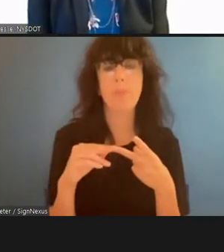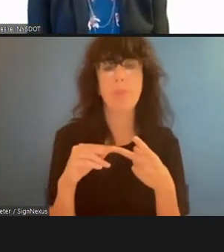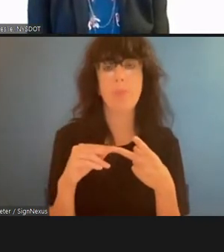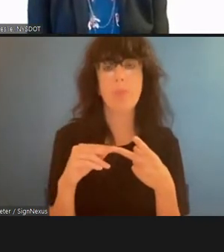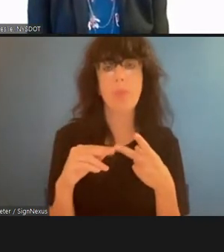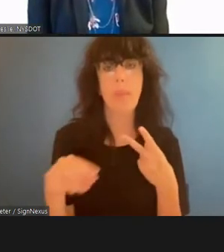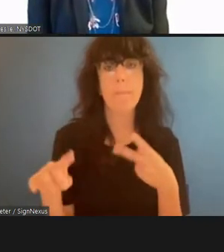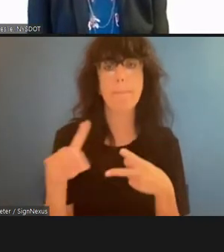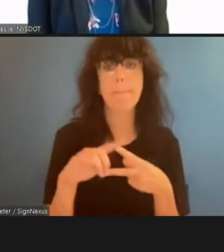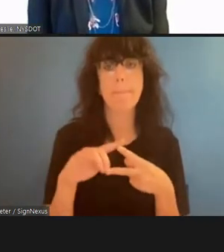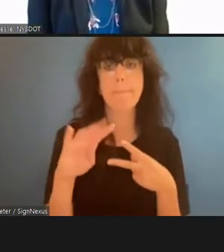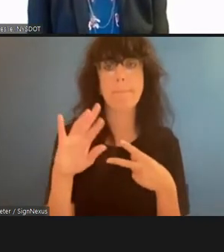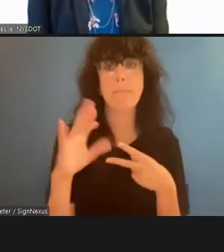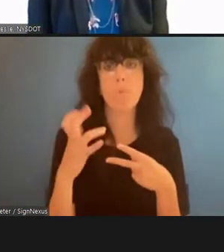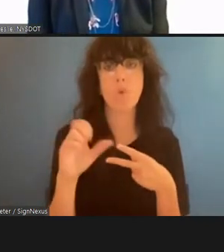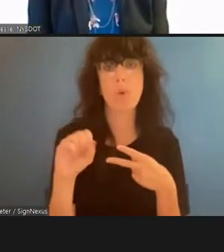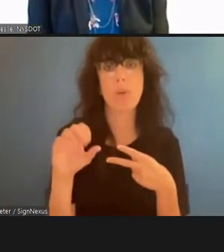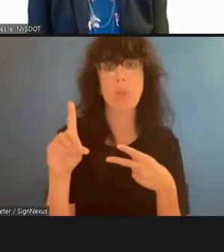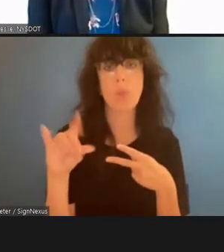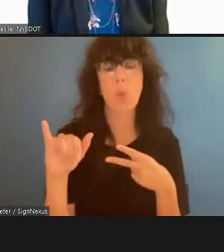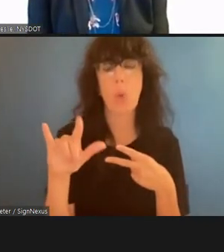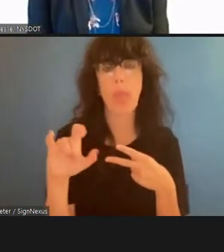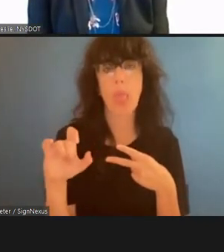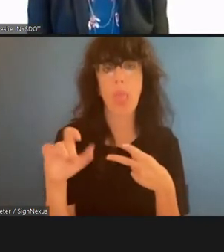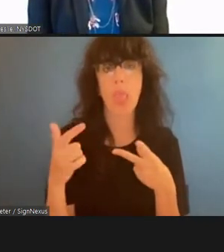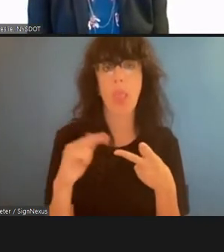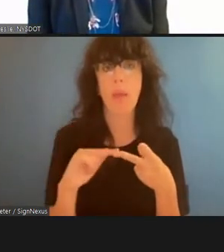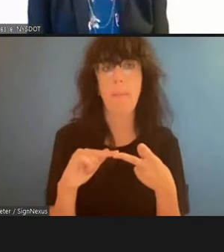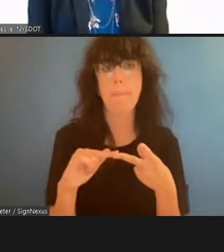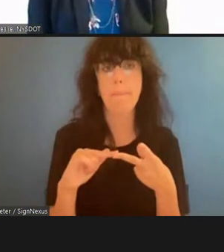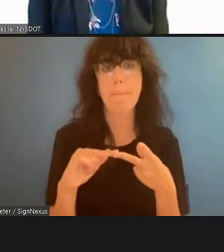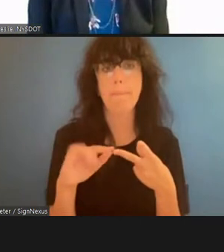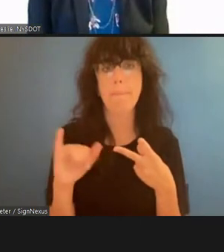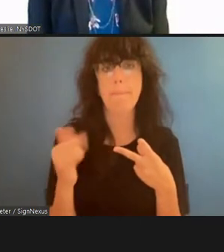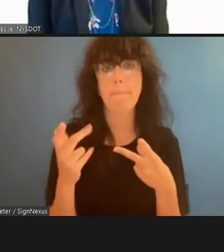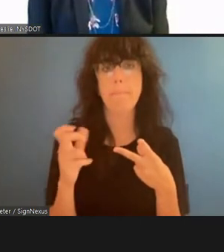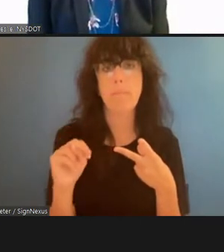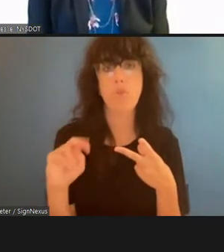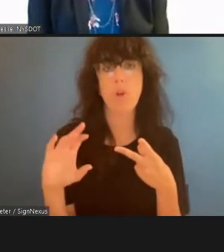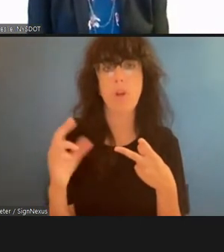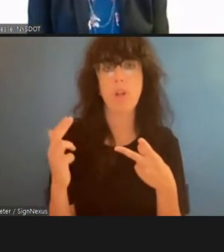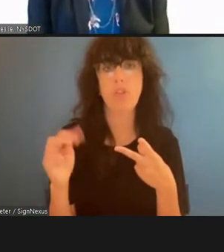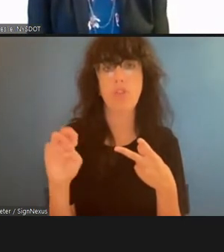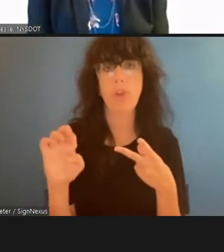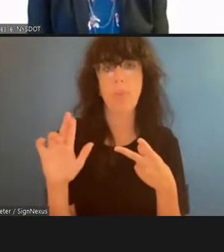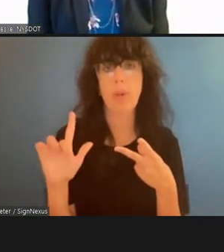our next speaker is chris doyle followed by john chamberlain